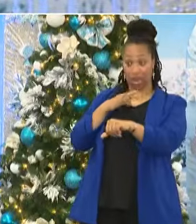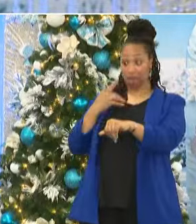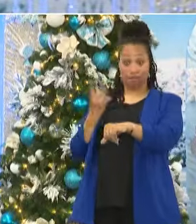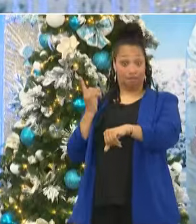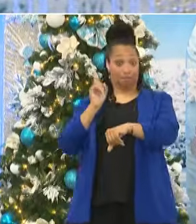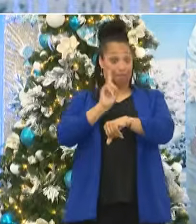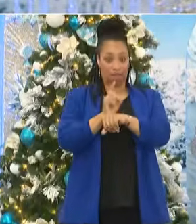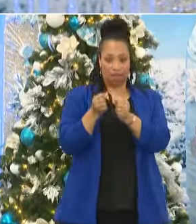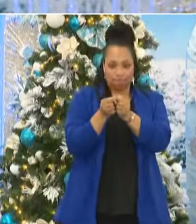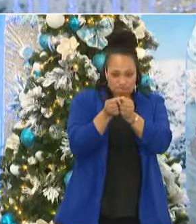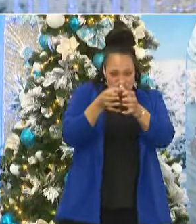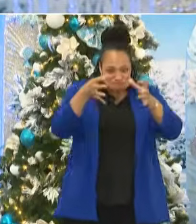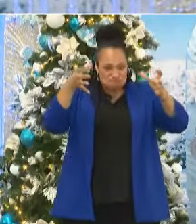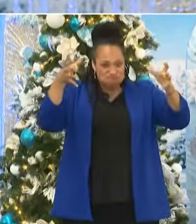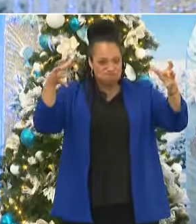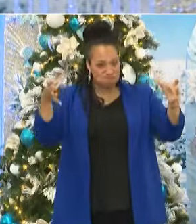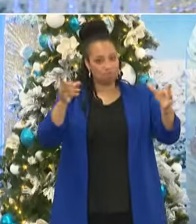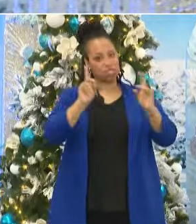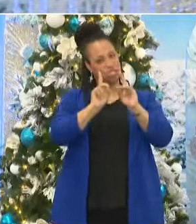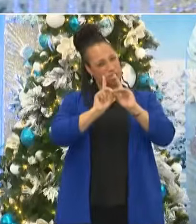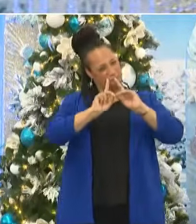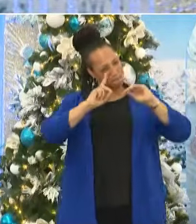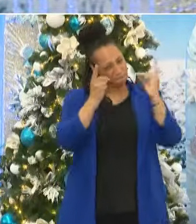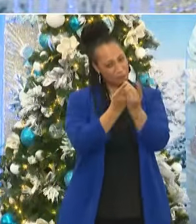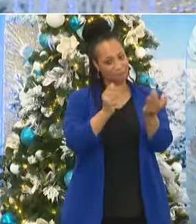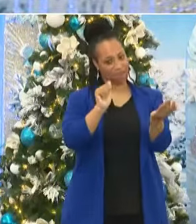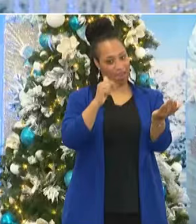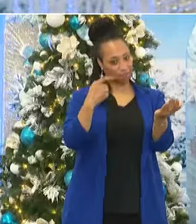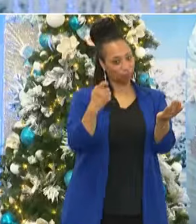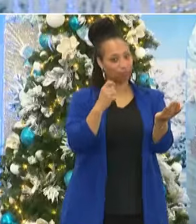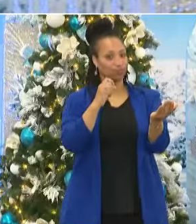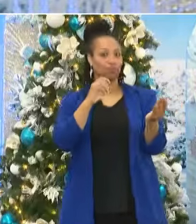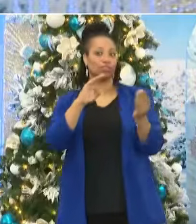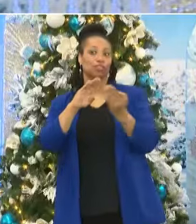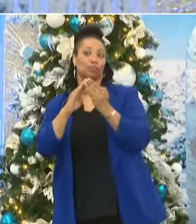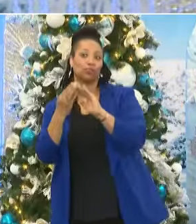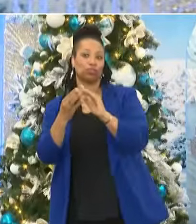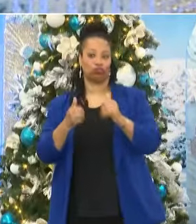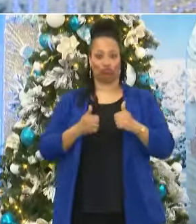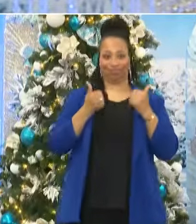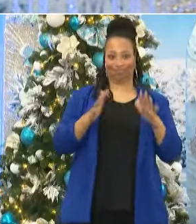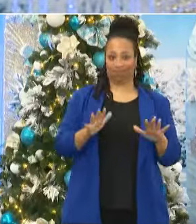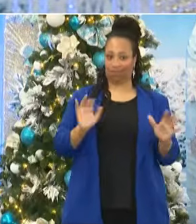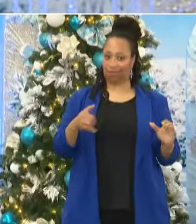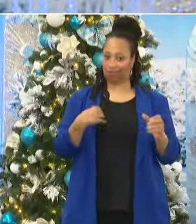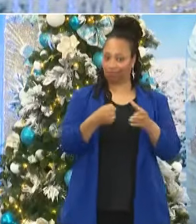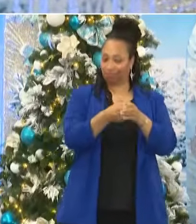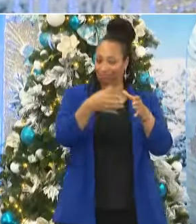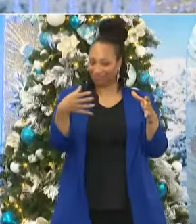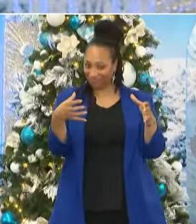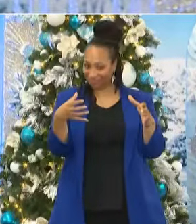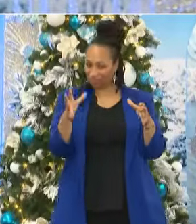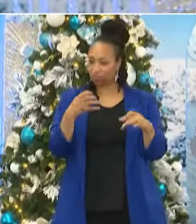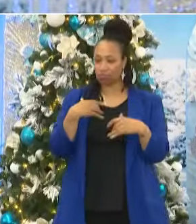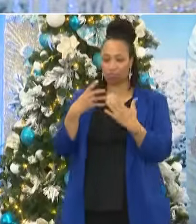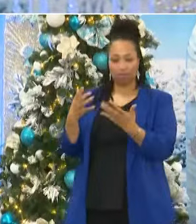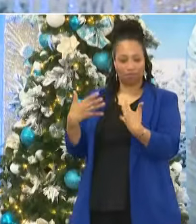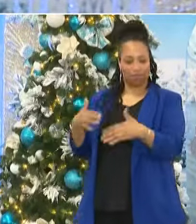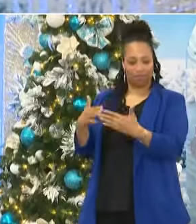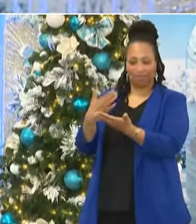Living. And I want to thank Council Member Anita Bonds, who authored